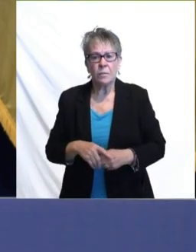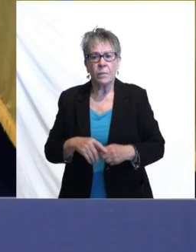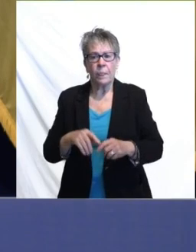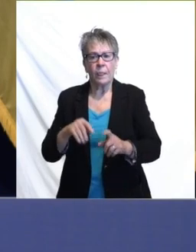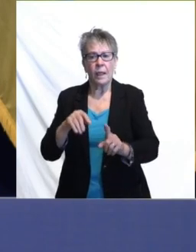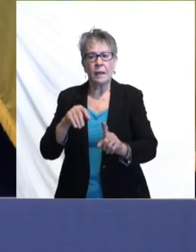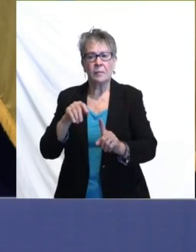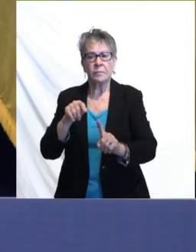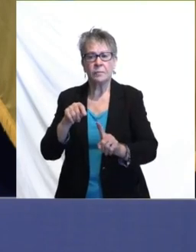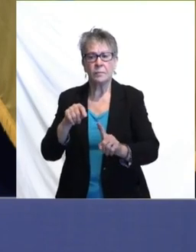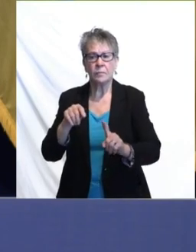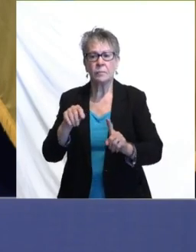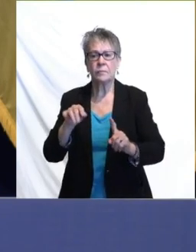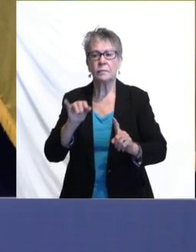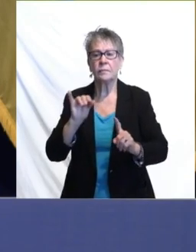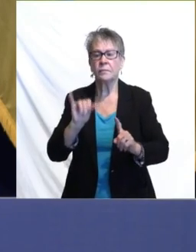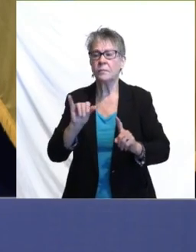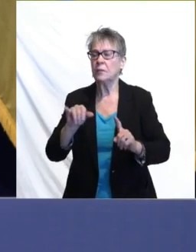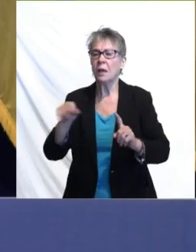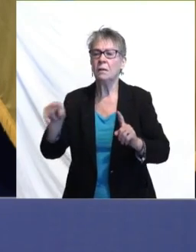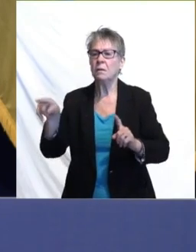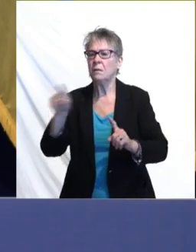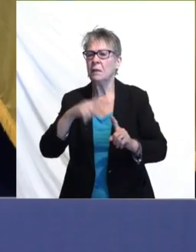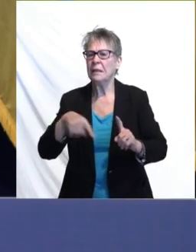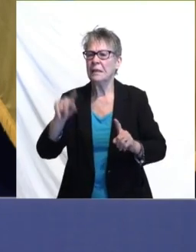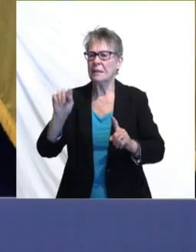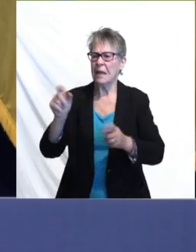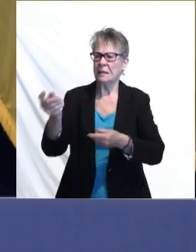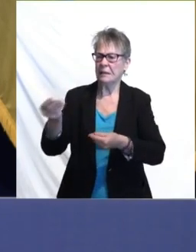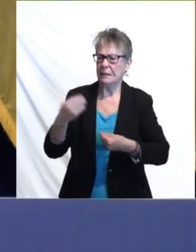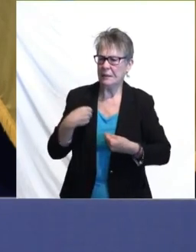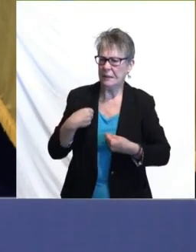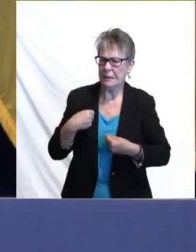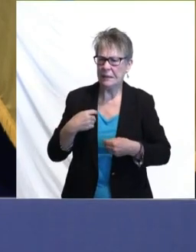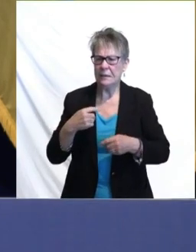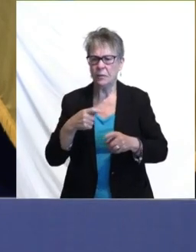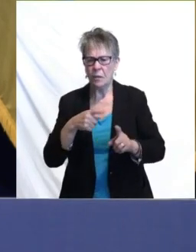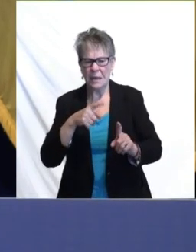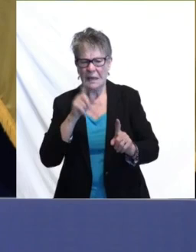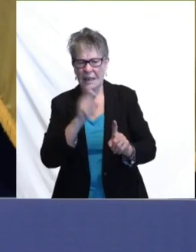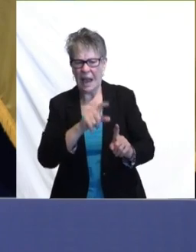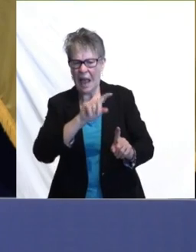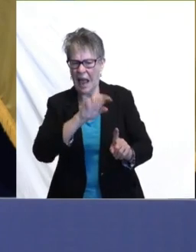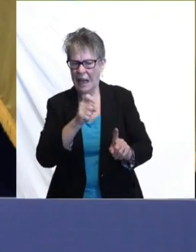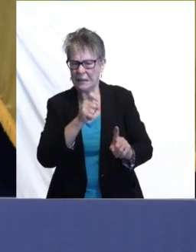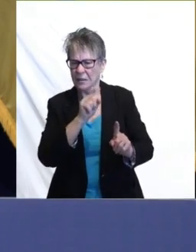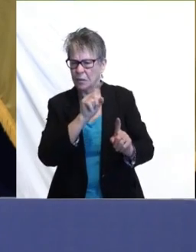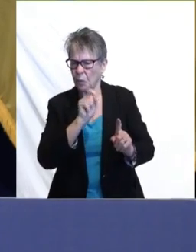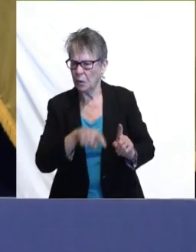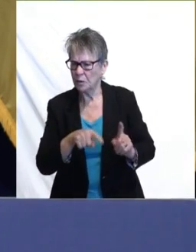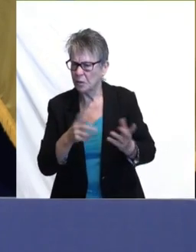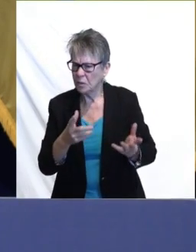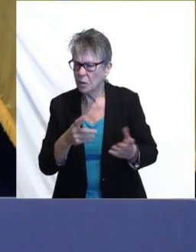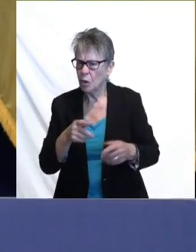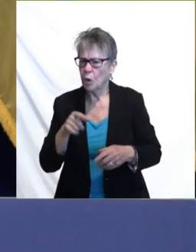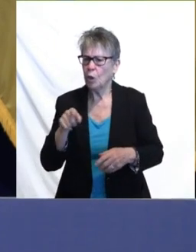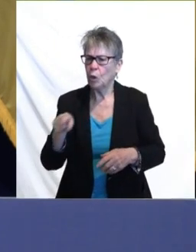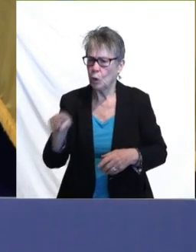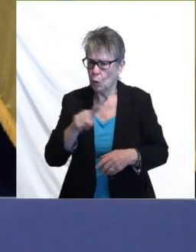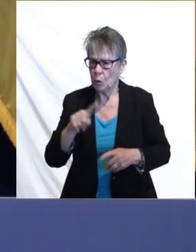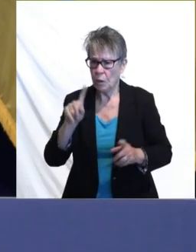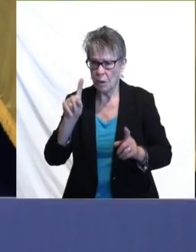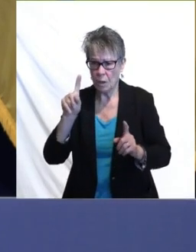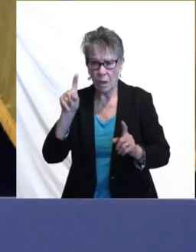I still reserve the right as to whether I'm going to answer them. Just tell him that. Thank you. Okay, yes, Governor, have you considered asking the legislature